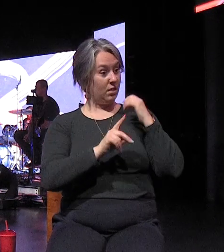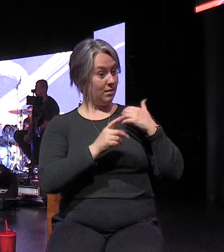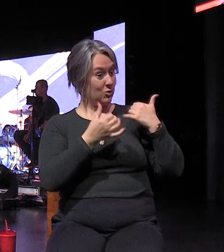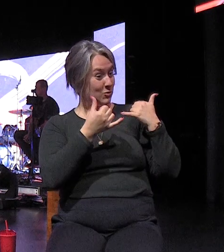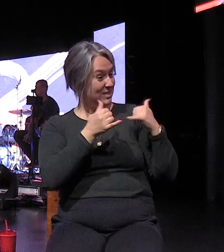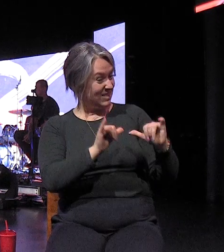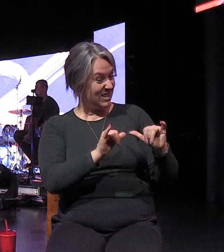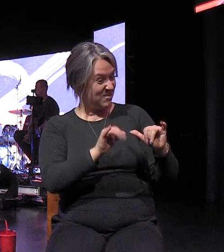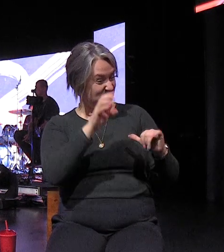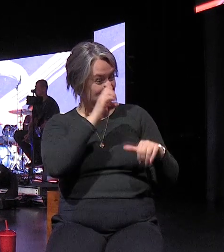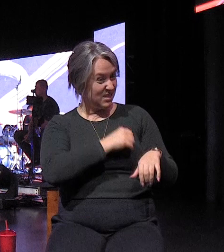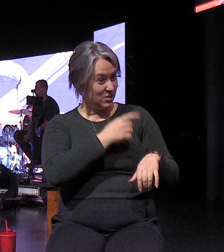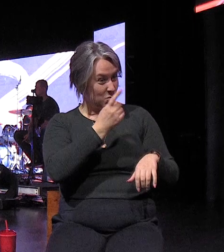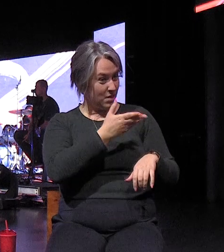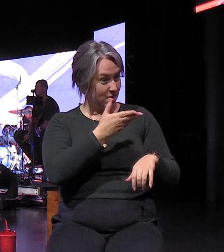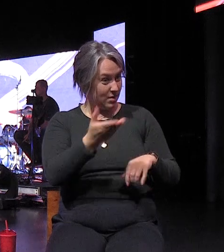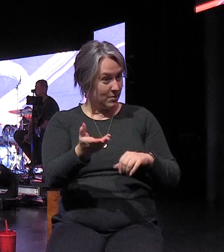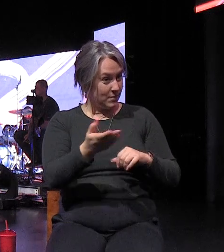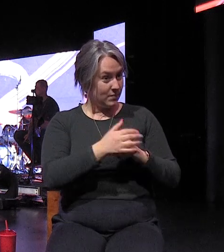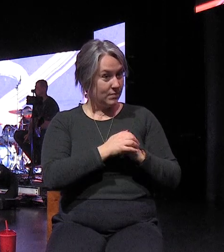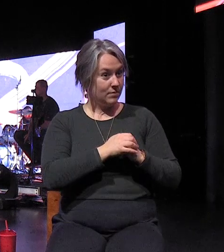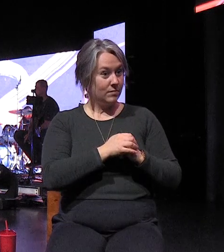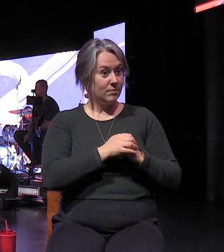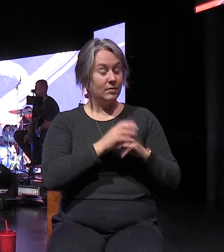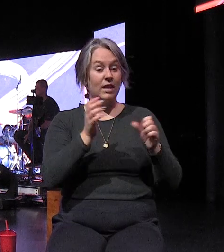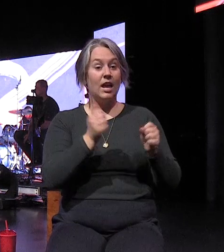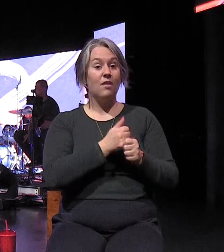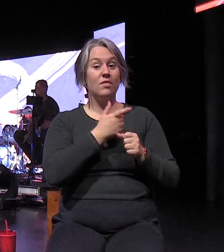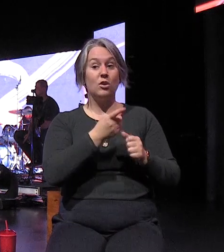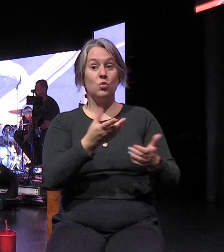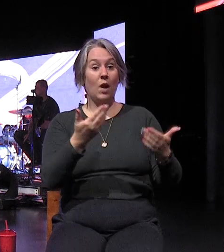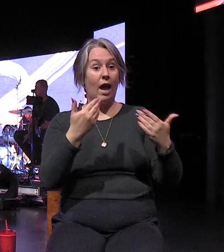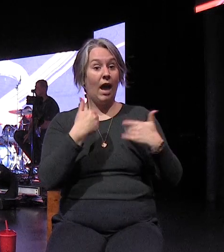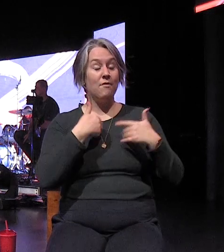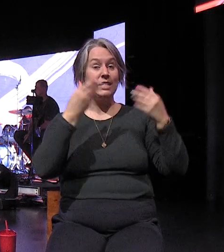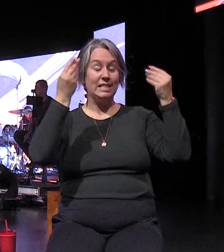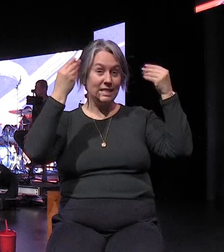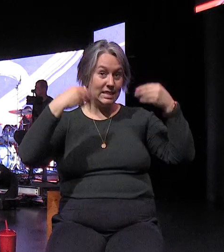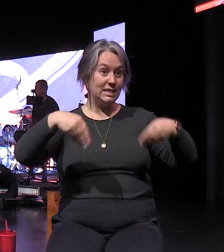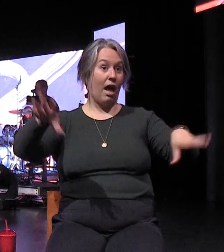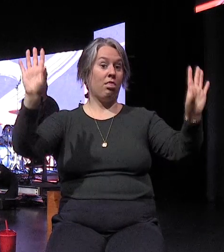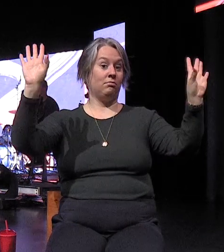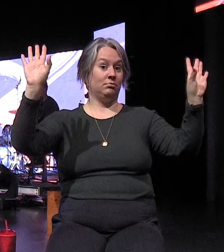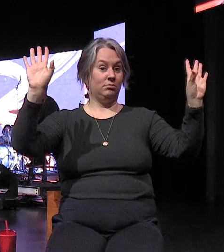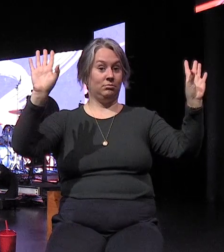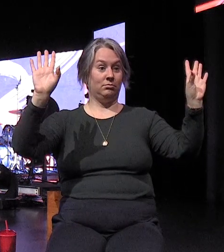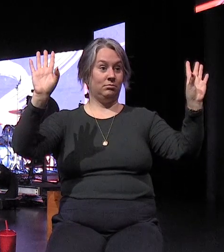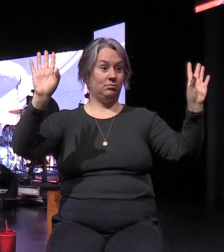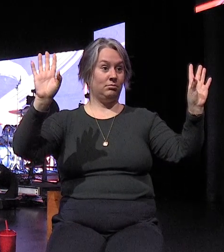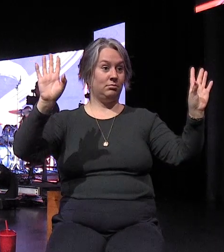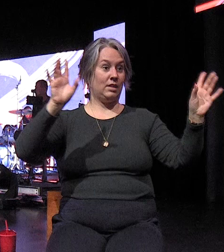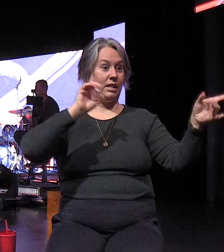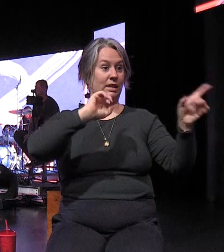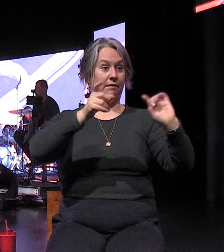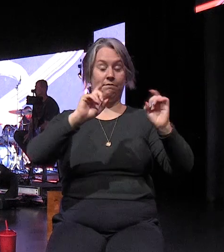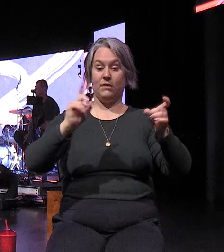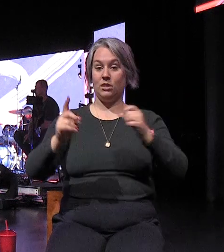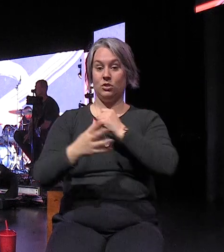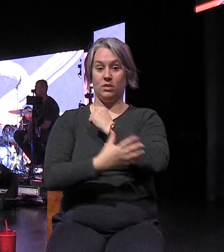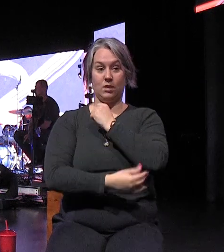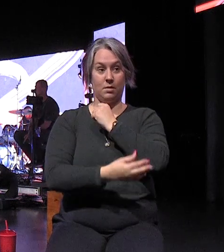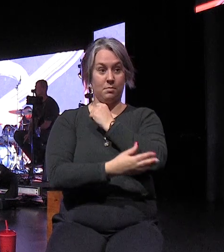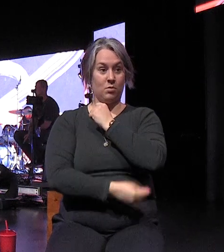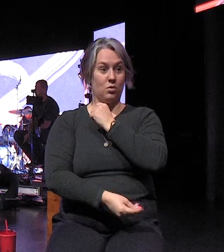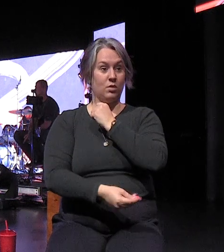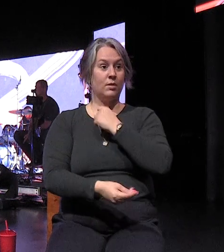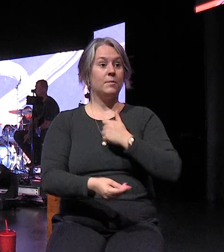lack one thing. Sell all that you have, distribute it to the poor, and you will have treasure in heaven,